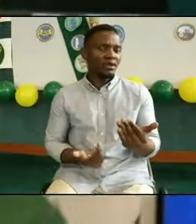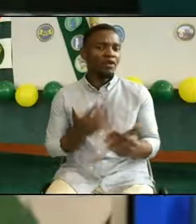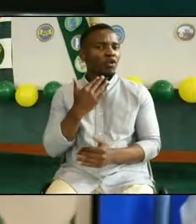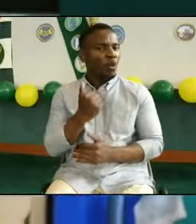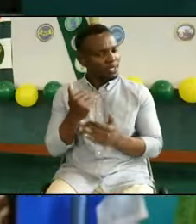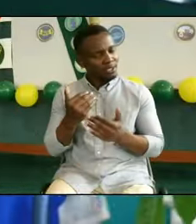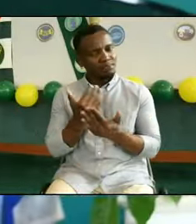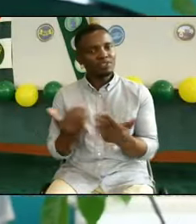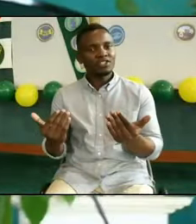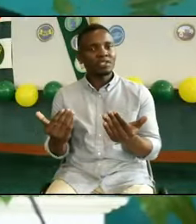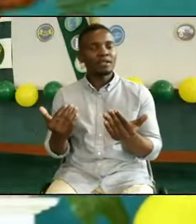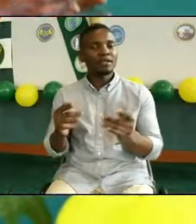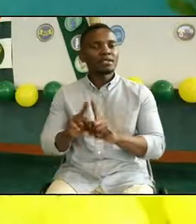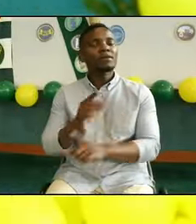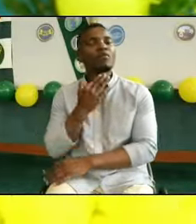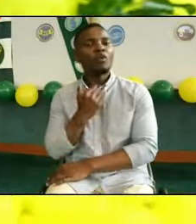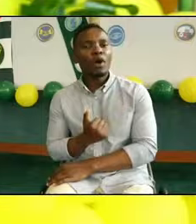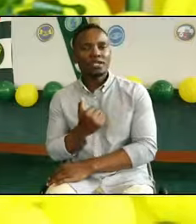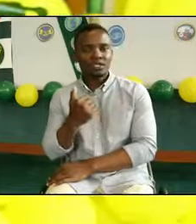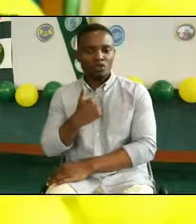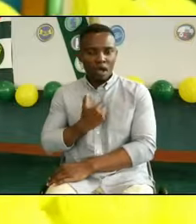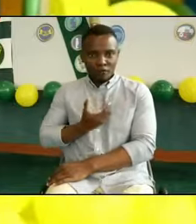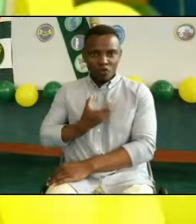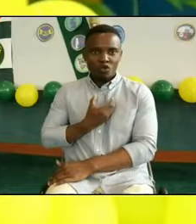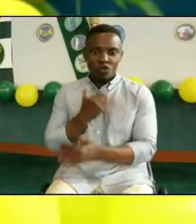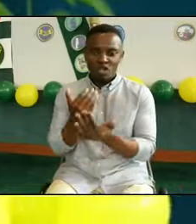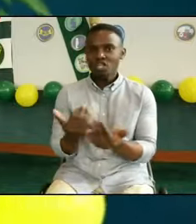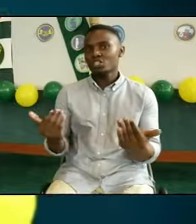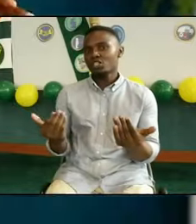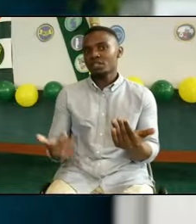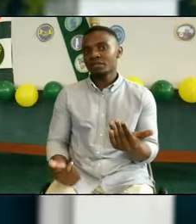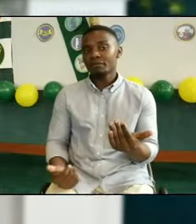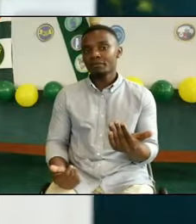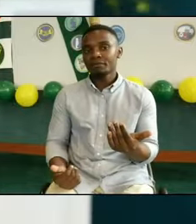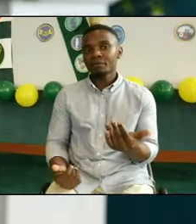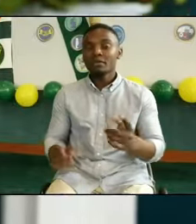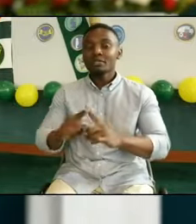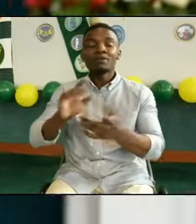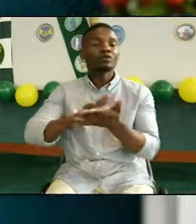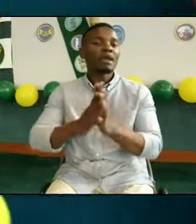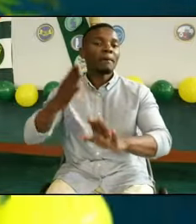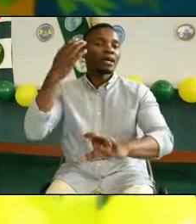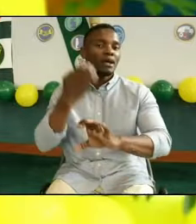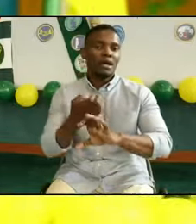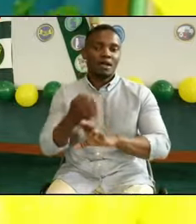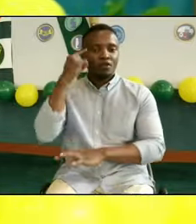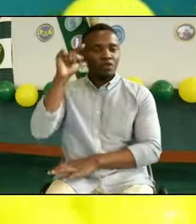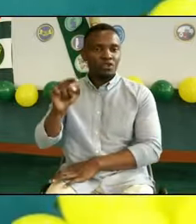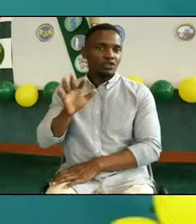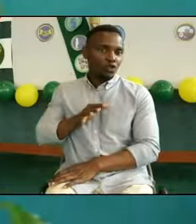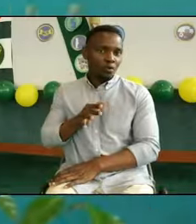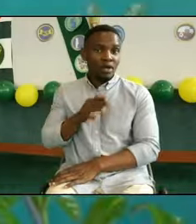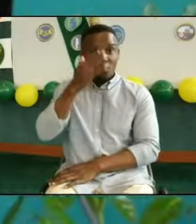to give birth. She was longing to have her own children. And indeed, it was becoming difficult for her. She